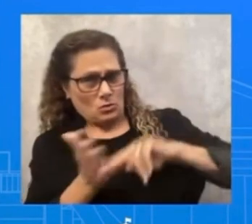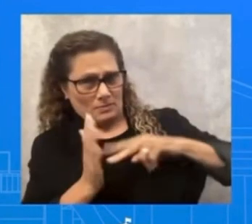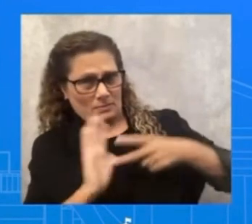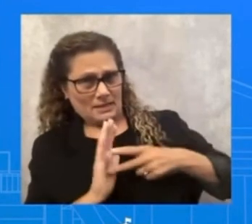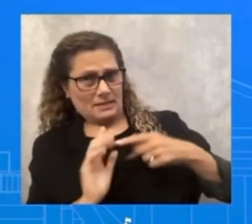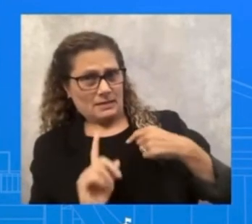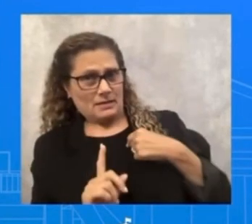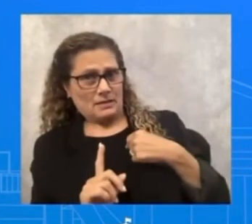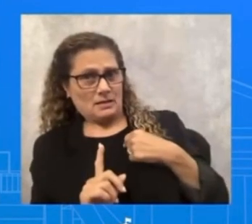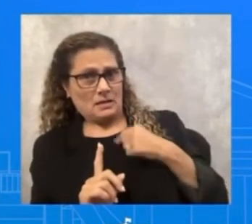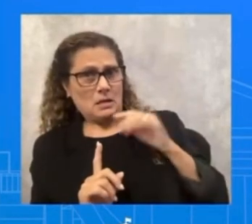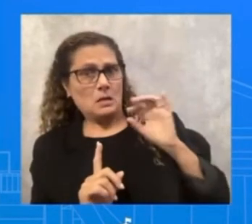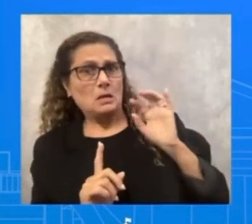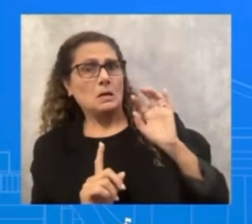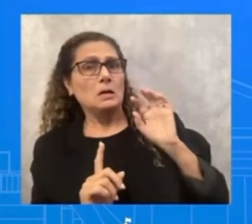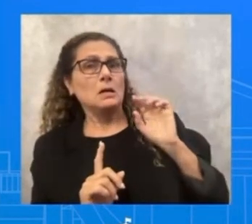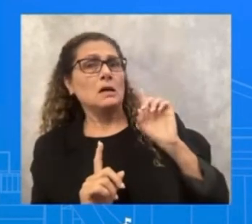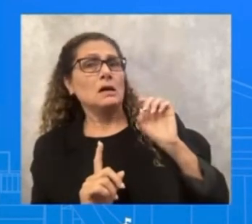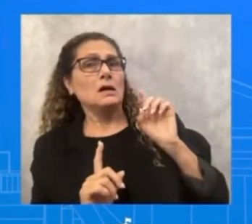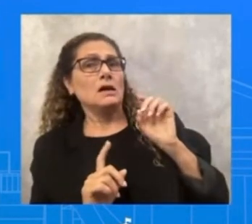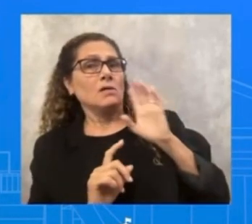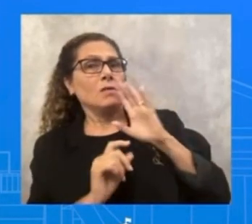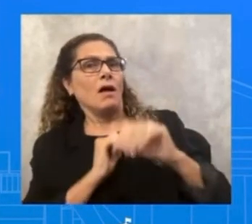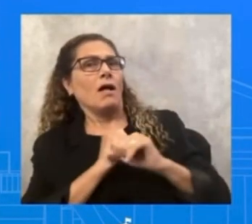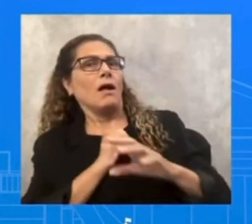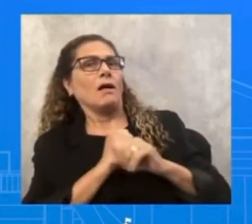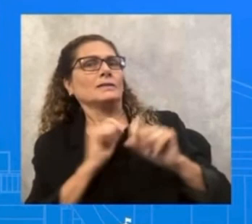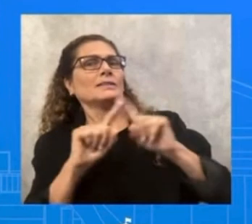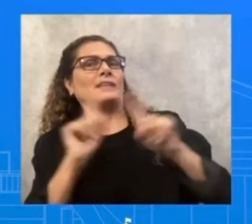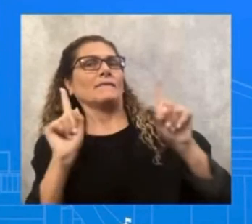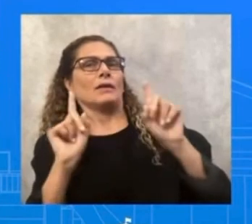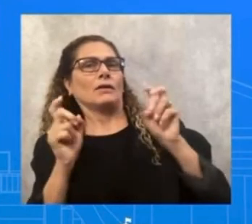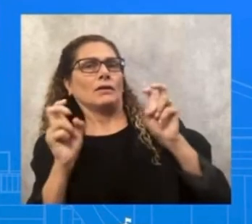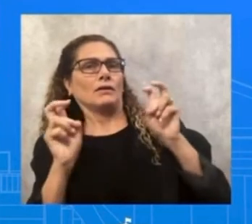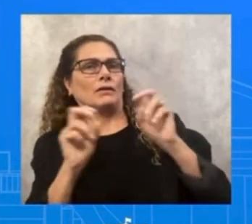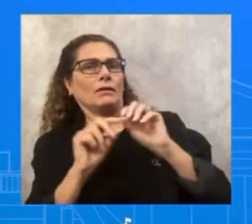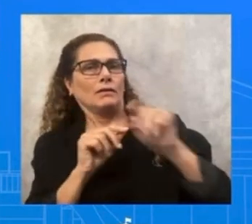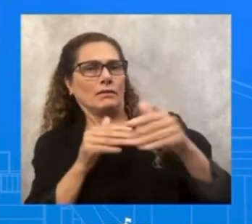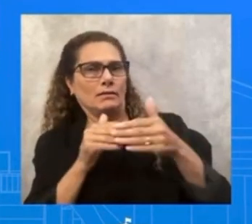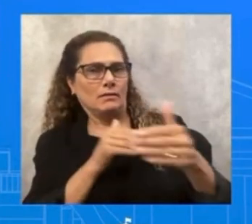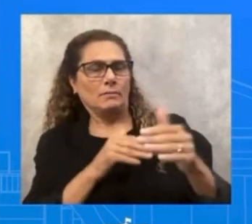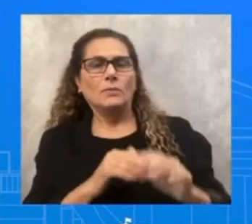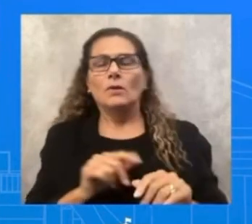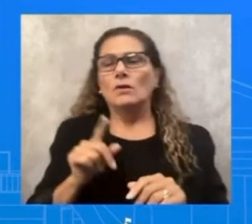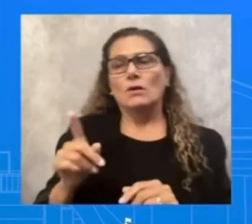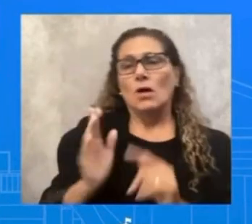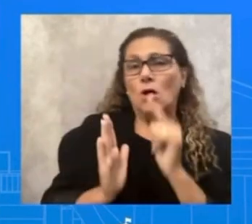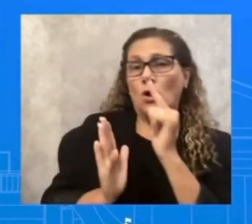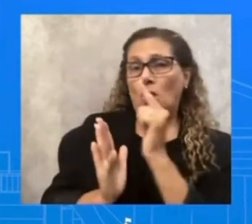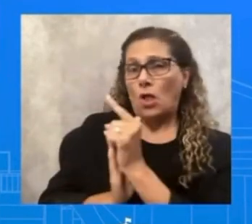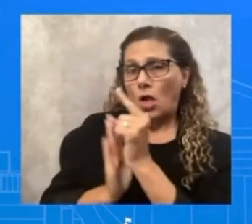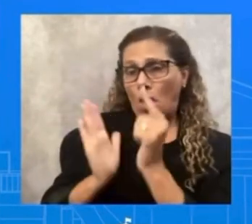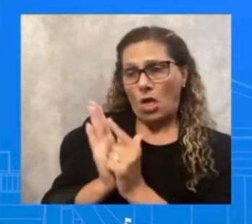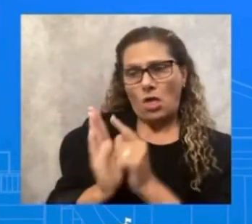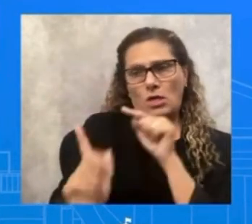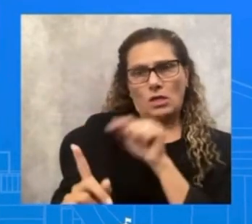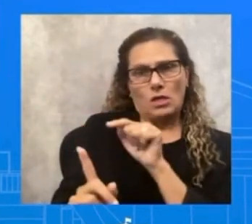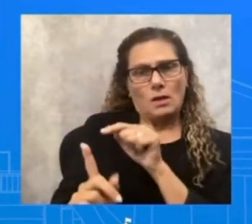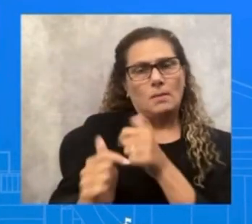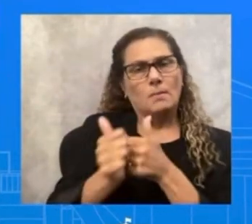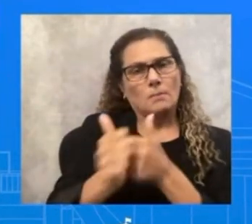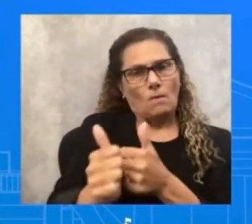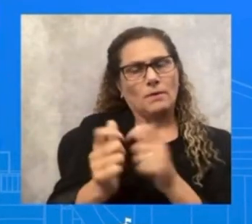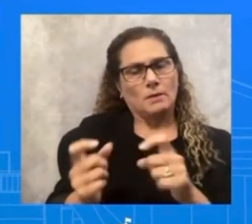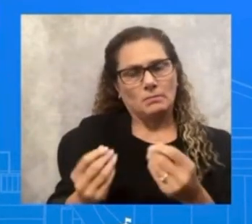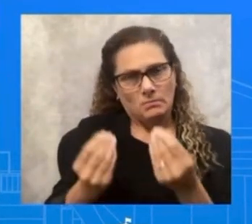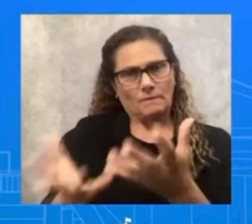public? Well, I would say that the law itself is delivering benefits. In just a few weeks, we will have